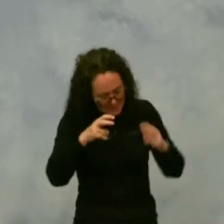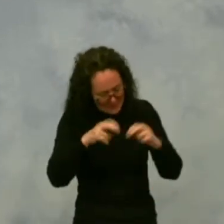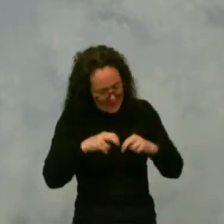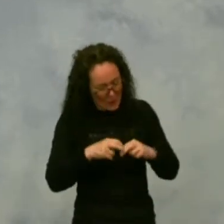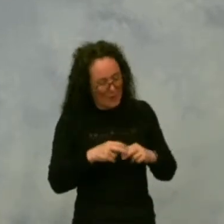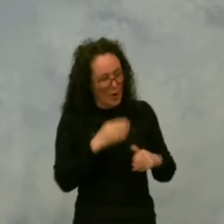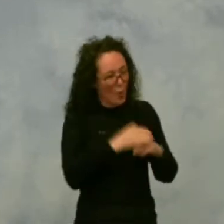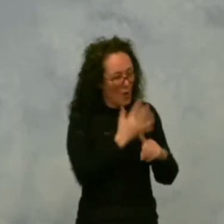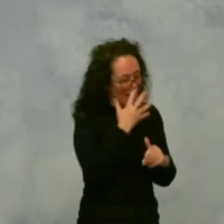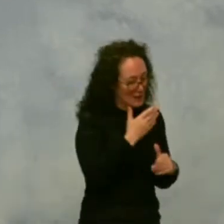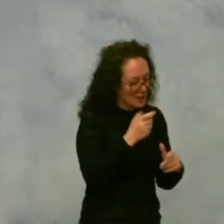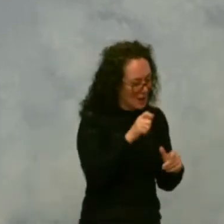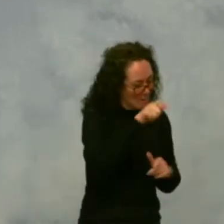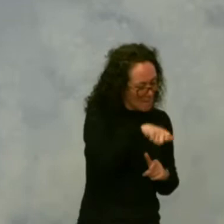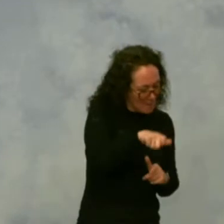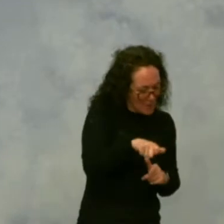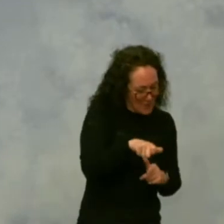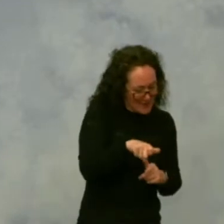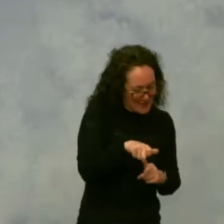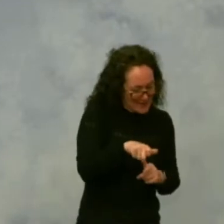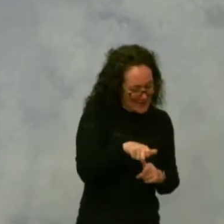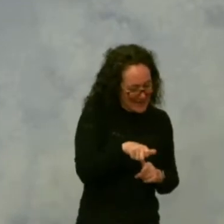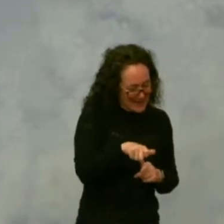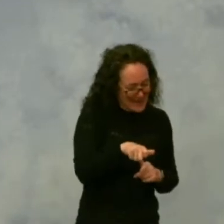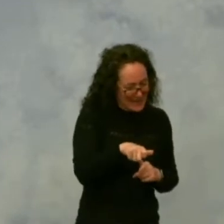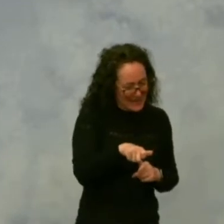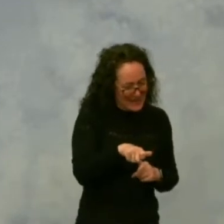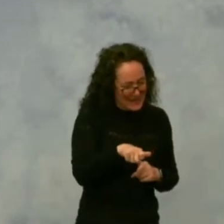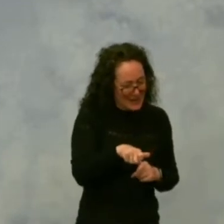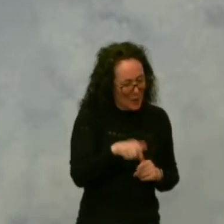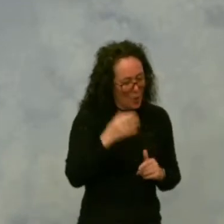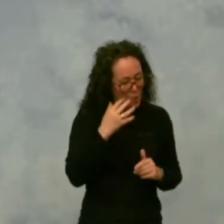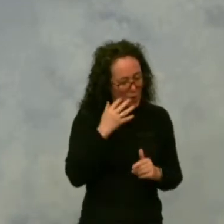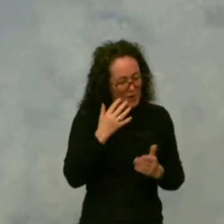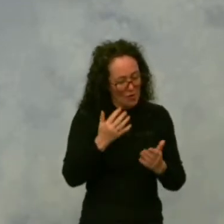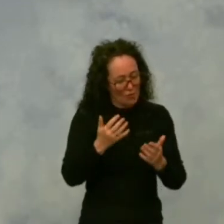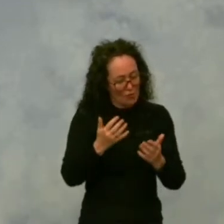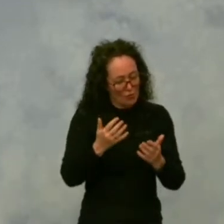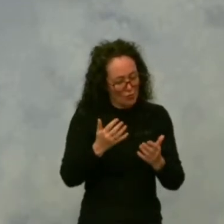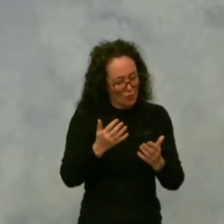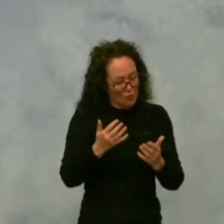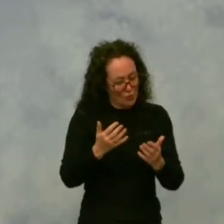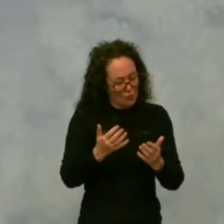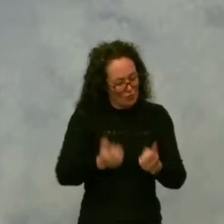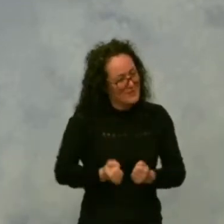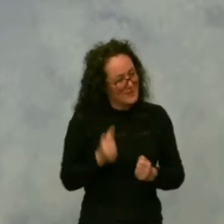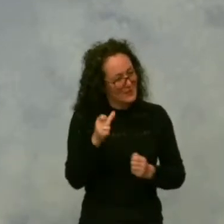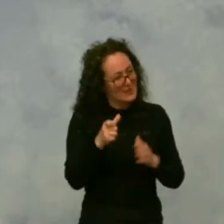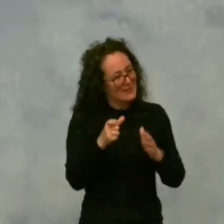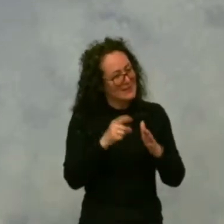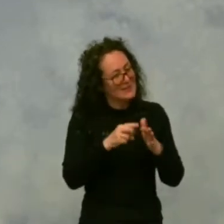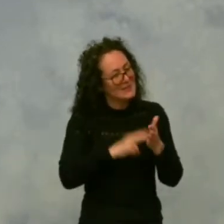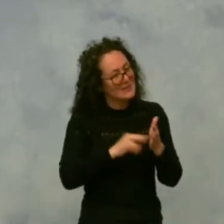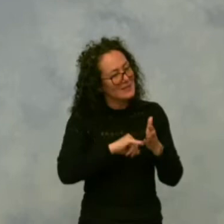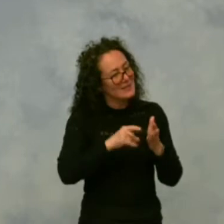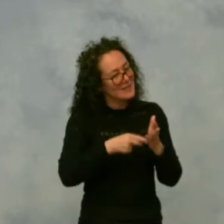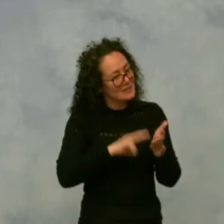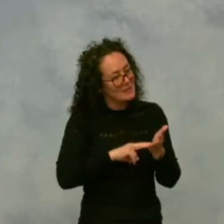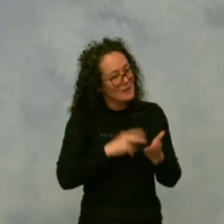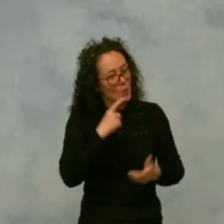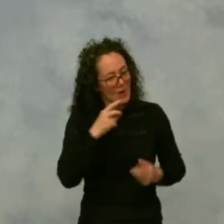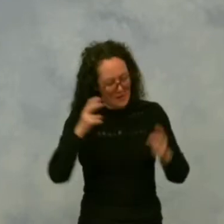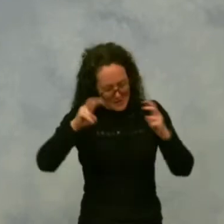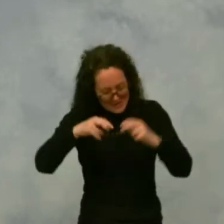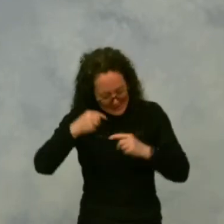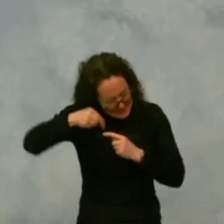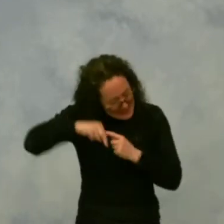population, etc., etc. So it's quite in depth, and we will, of course, bring new information back, particularly once we've got the new census information, to